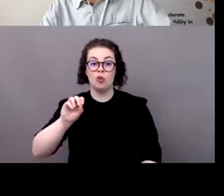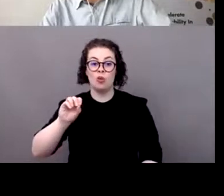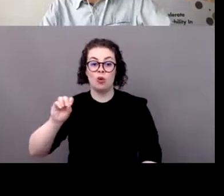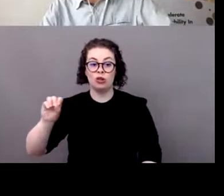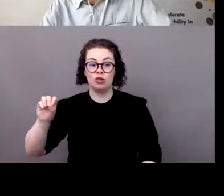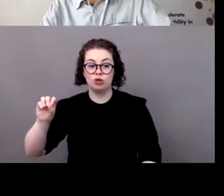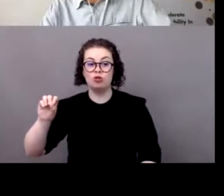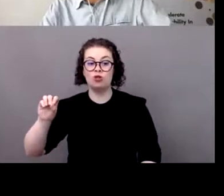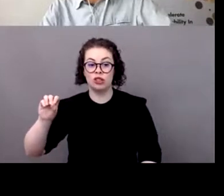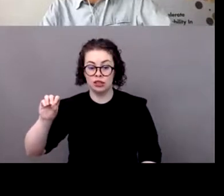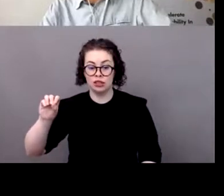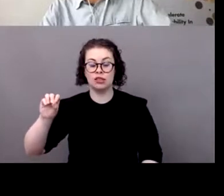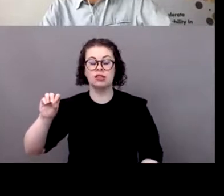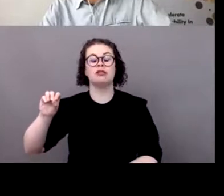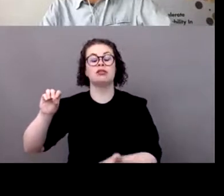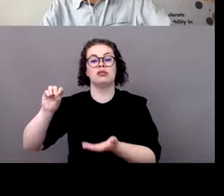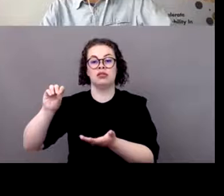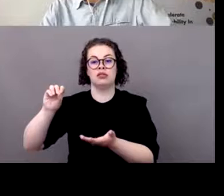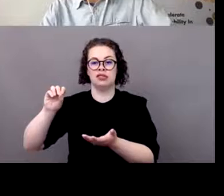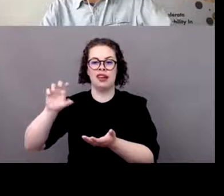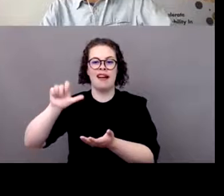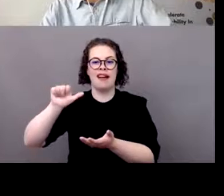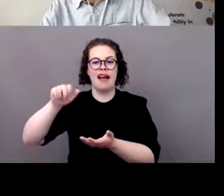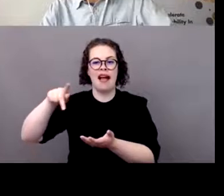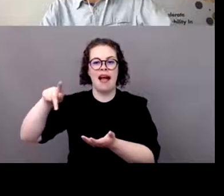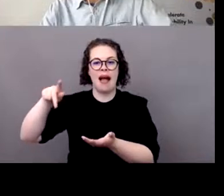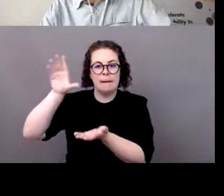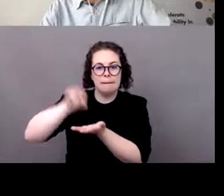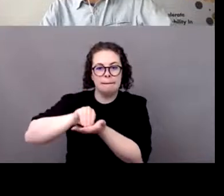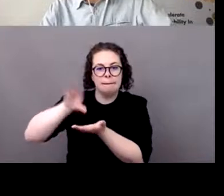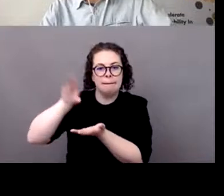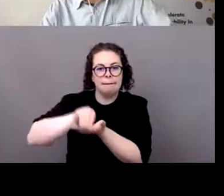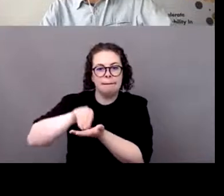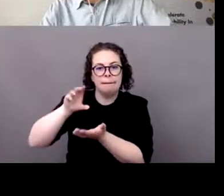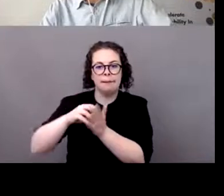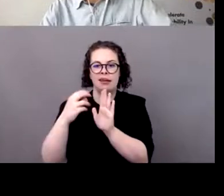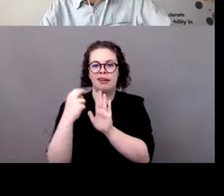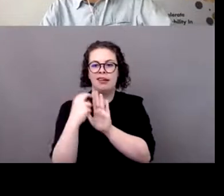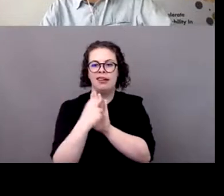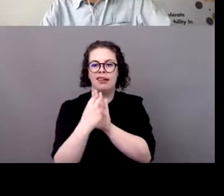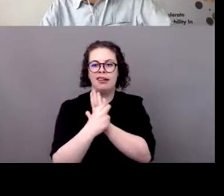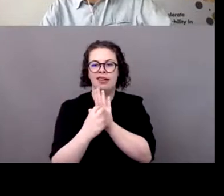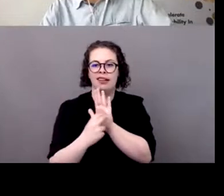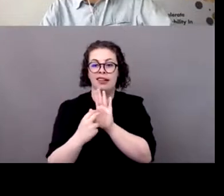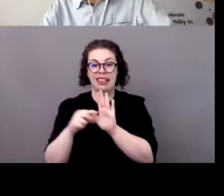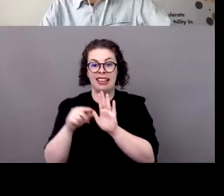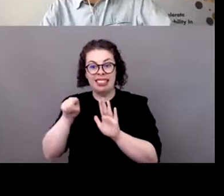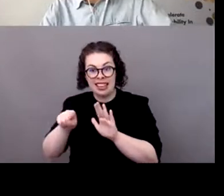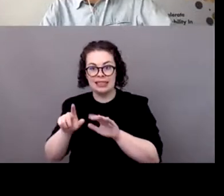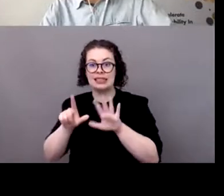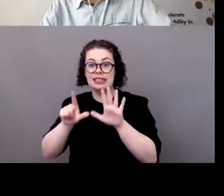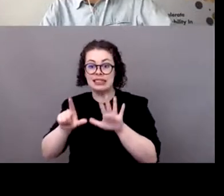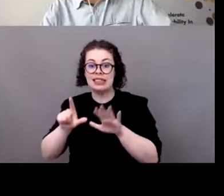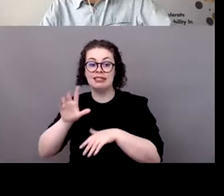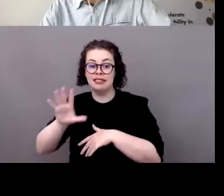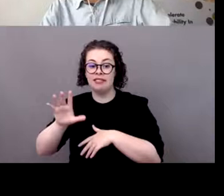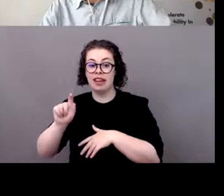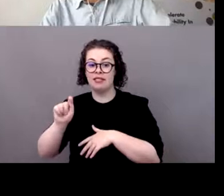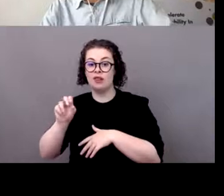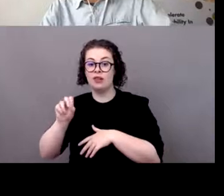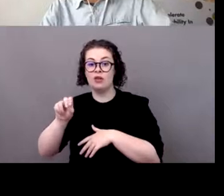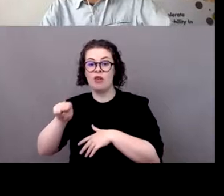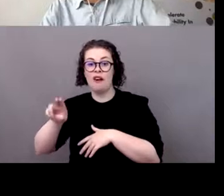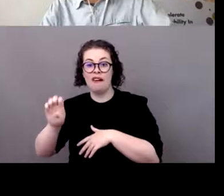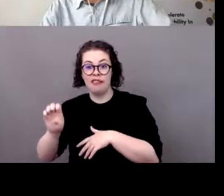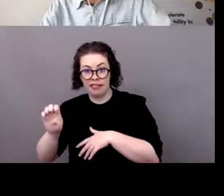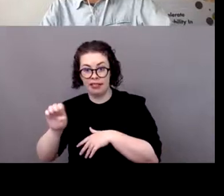be developed for the Olympic Games, because of the PC that we